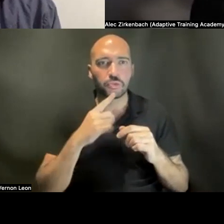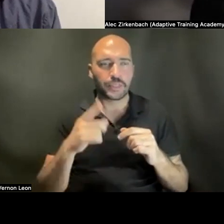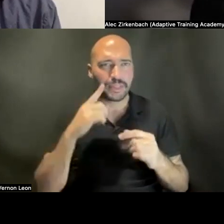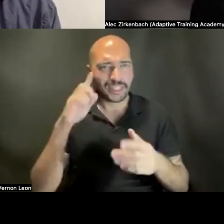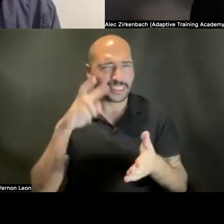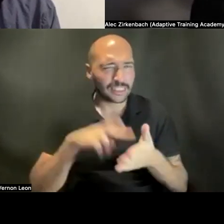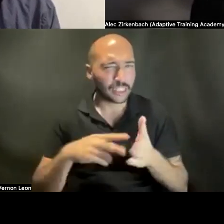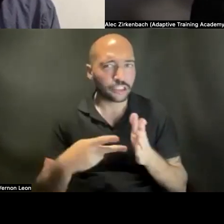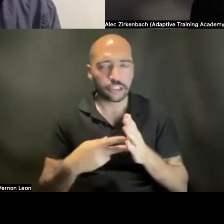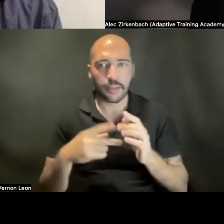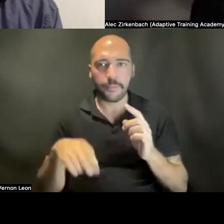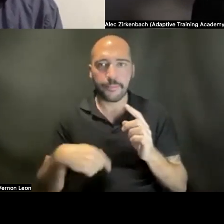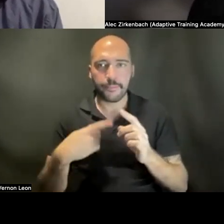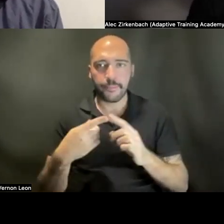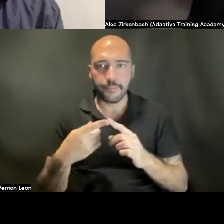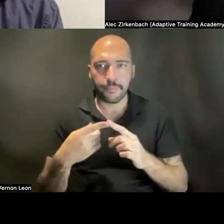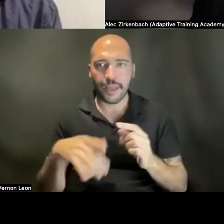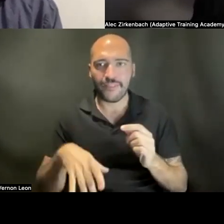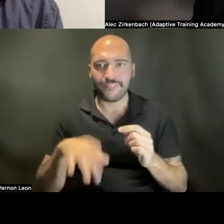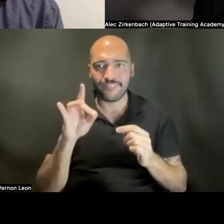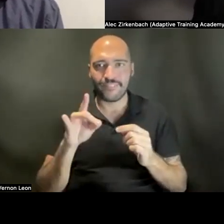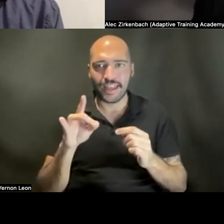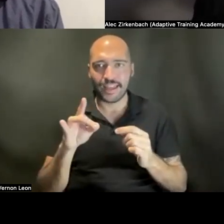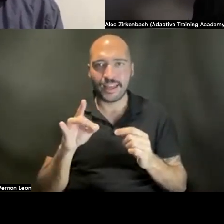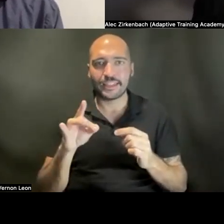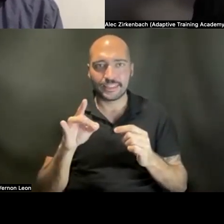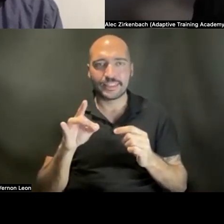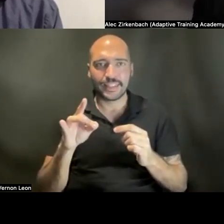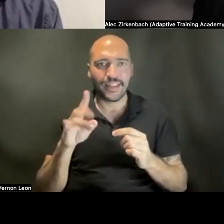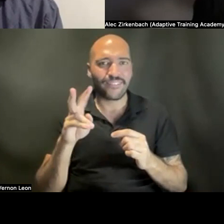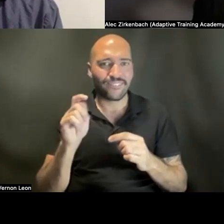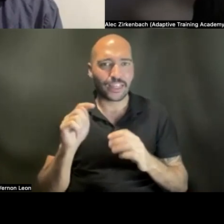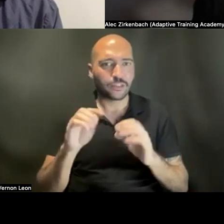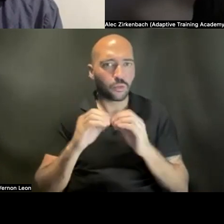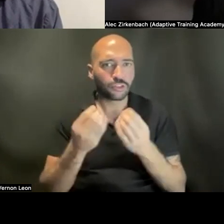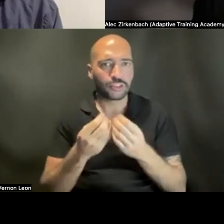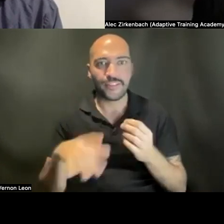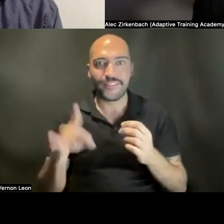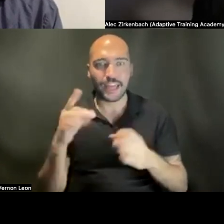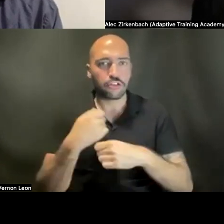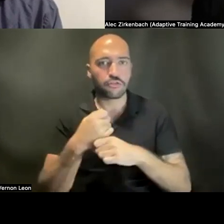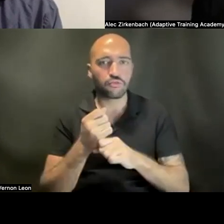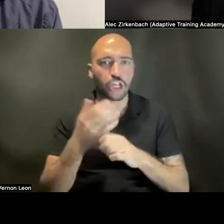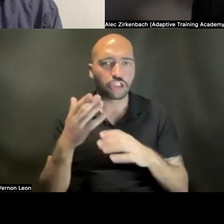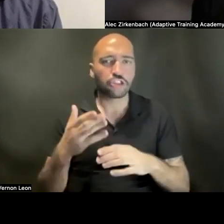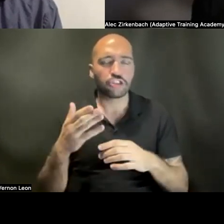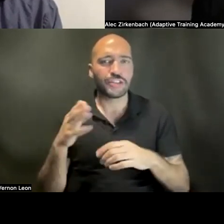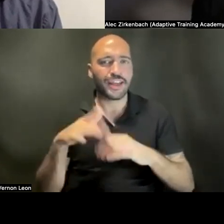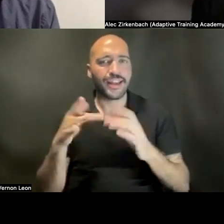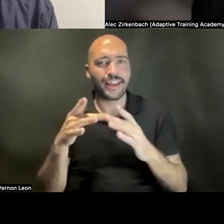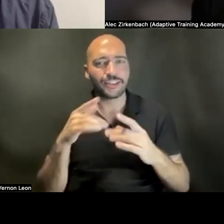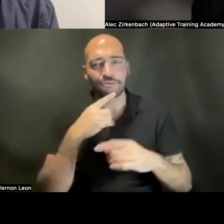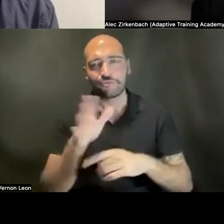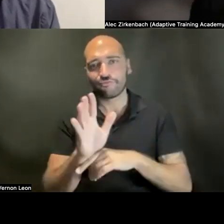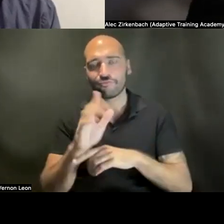intentional about finding veteran organizations, finding creators online who are talking about